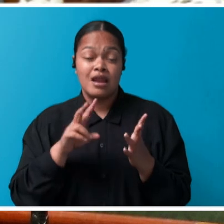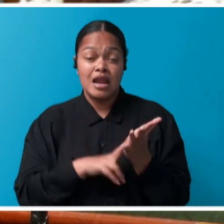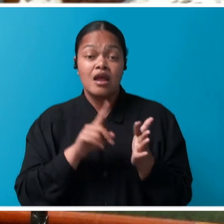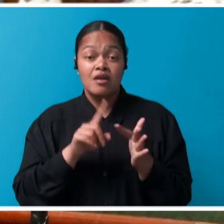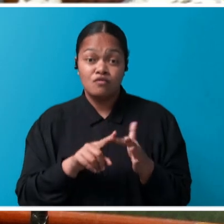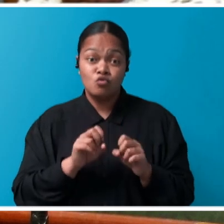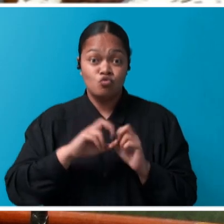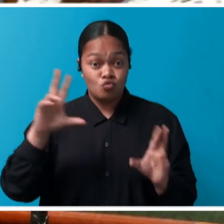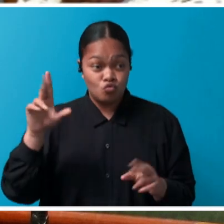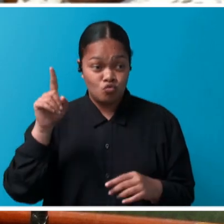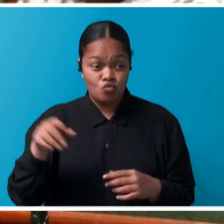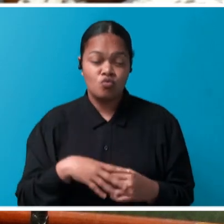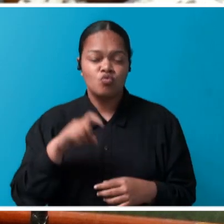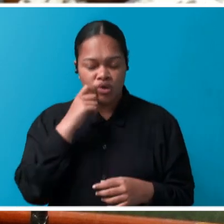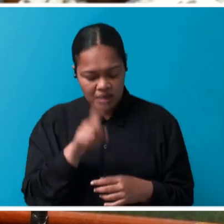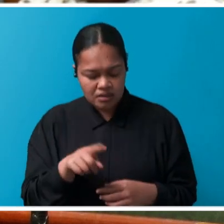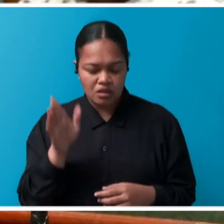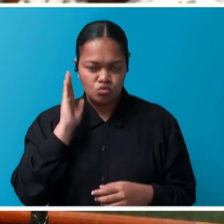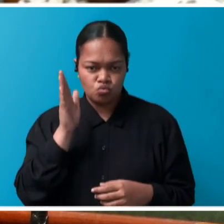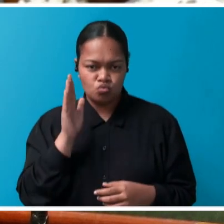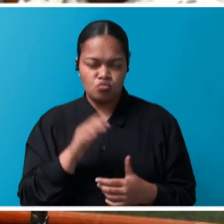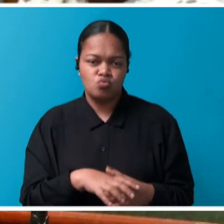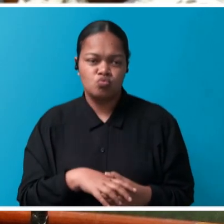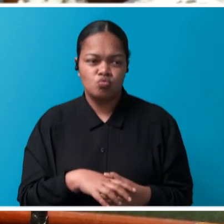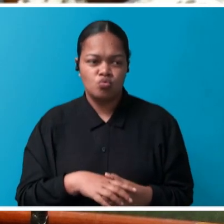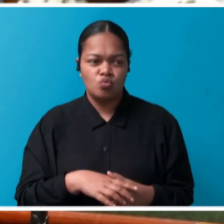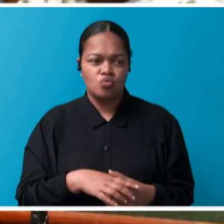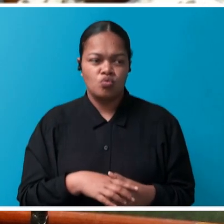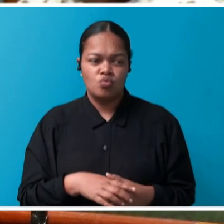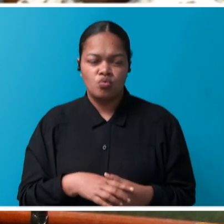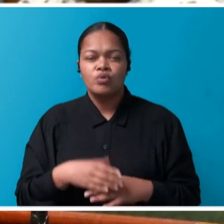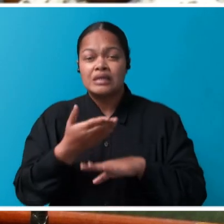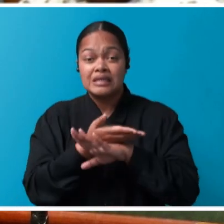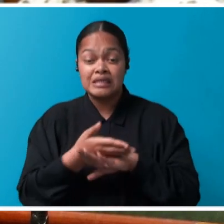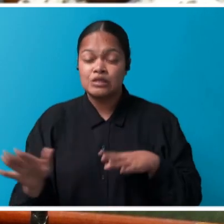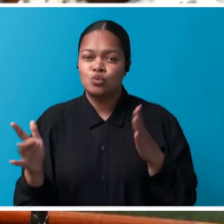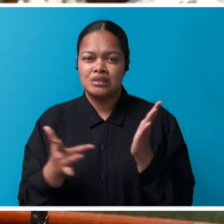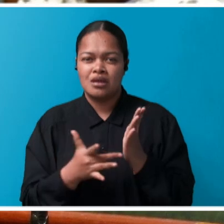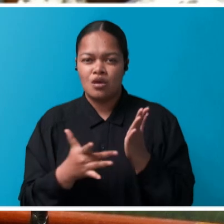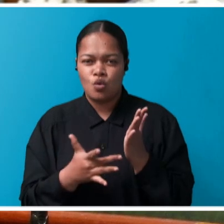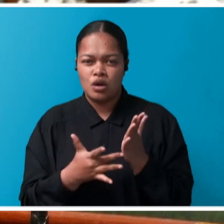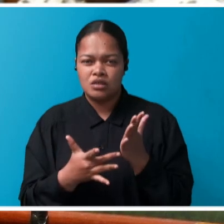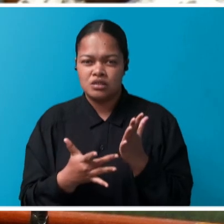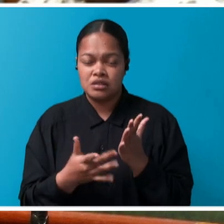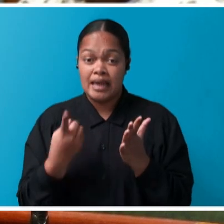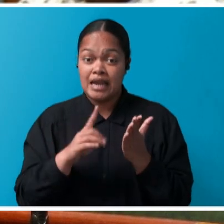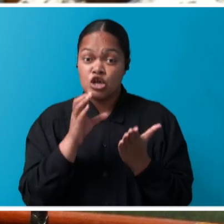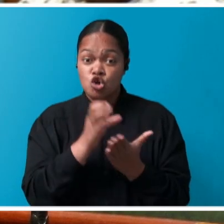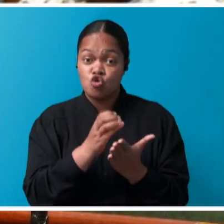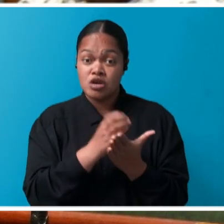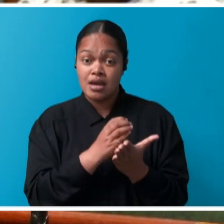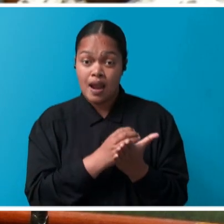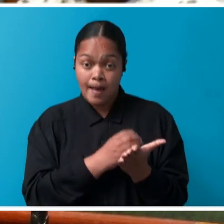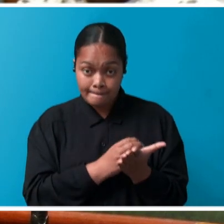modern, functional facility. They will have access to the newest technologies and curriculum, and